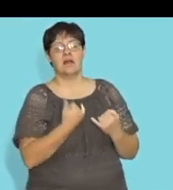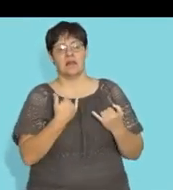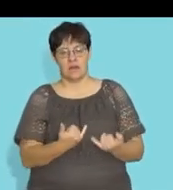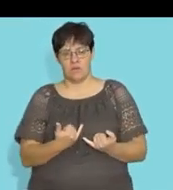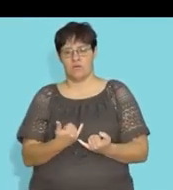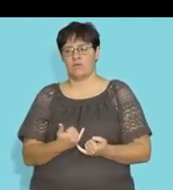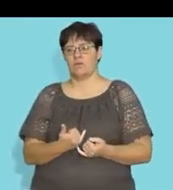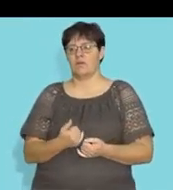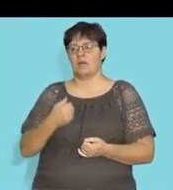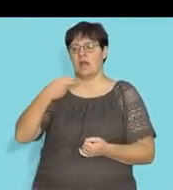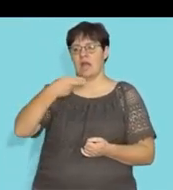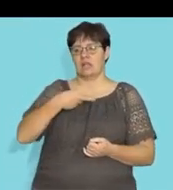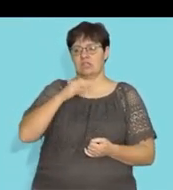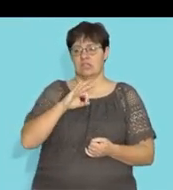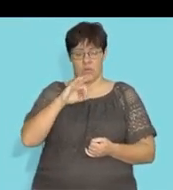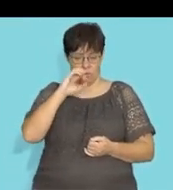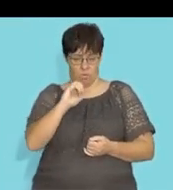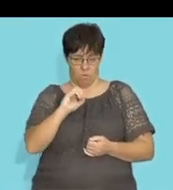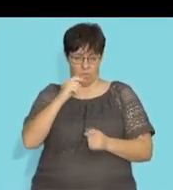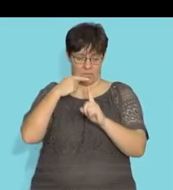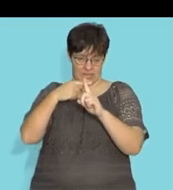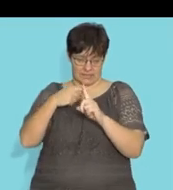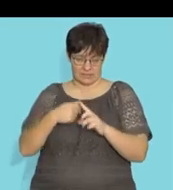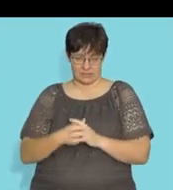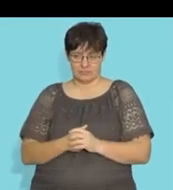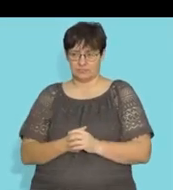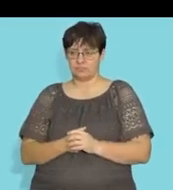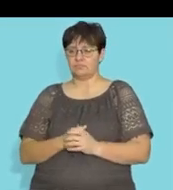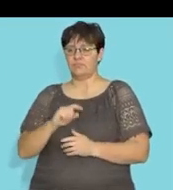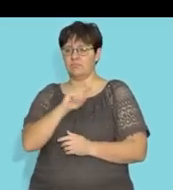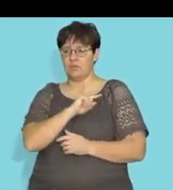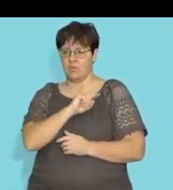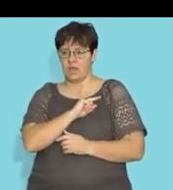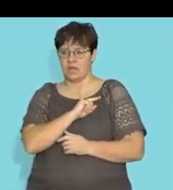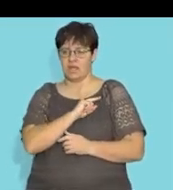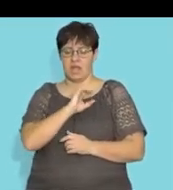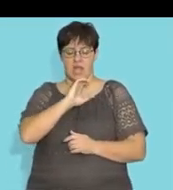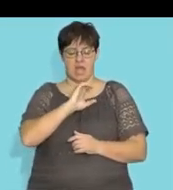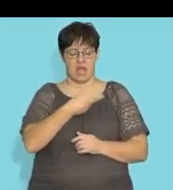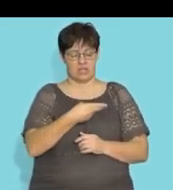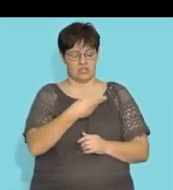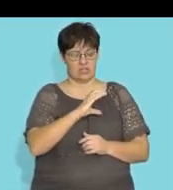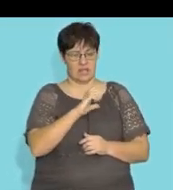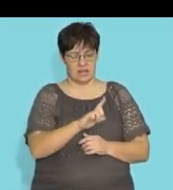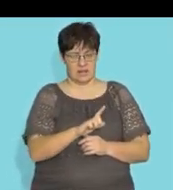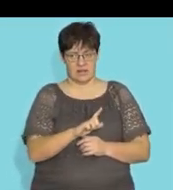which is now the hydronium ion concentration. So because hydrochloric acid